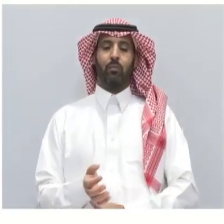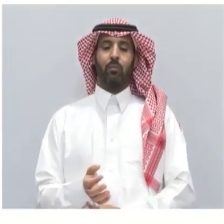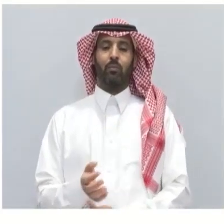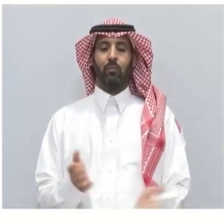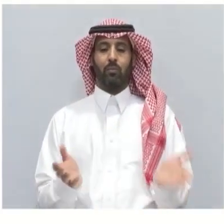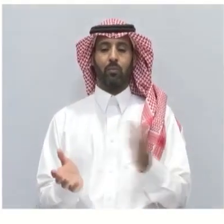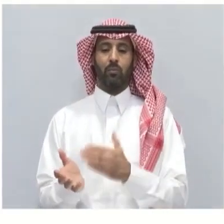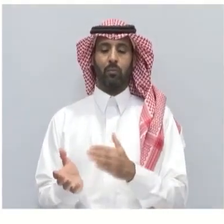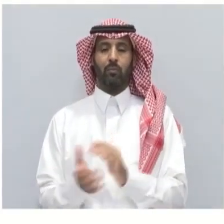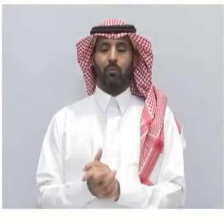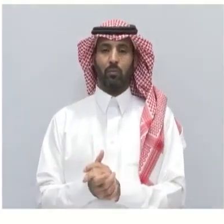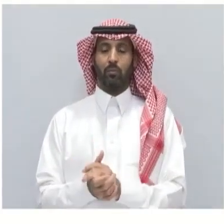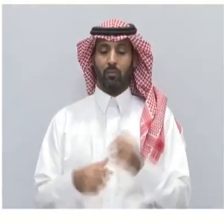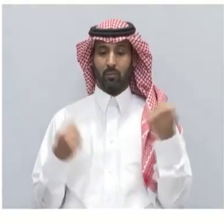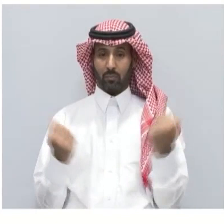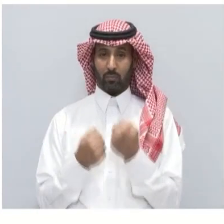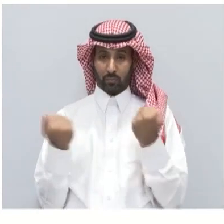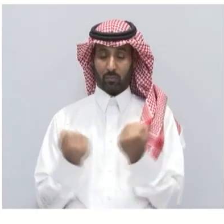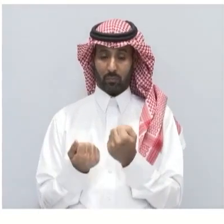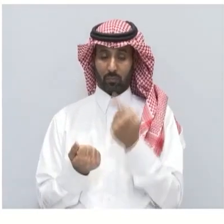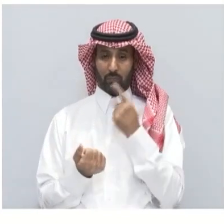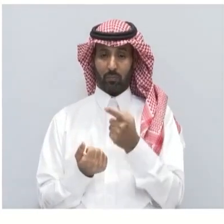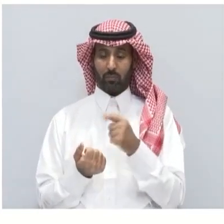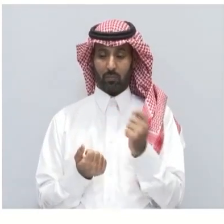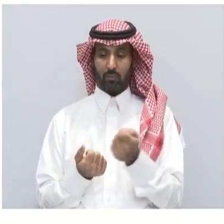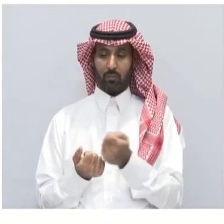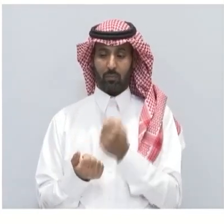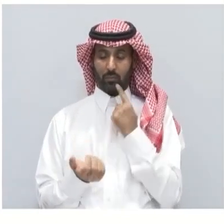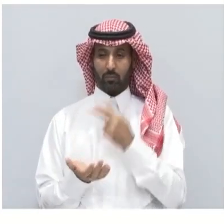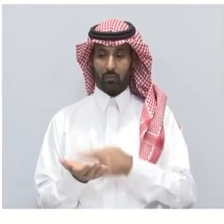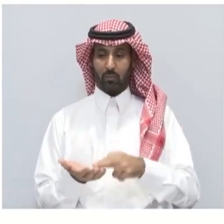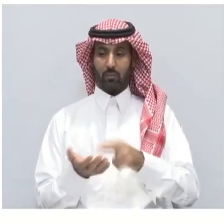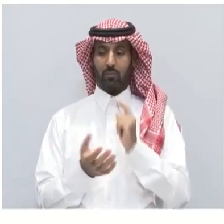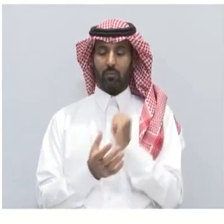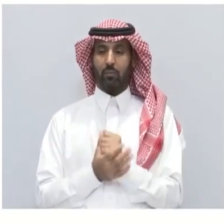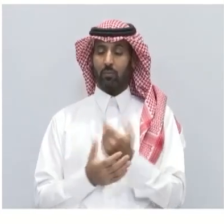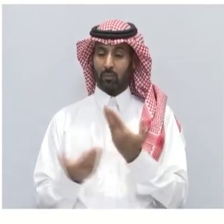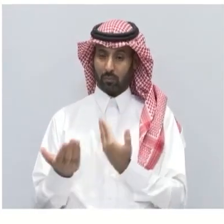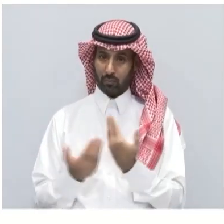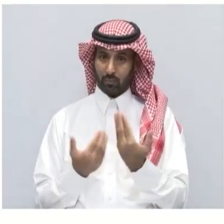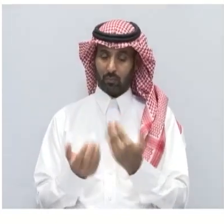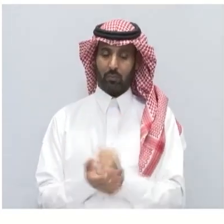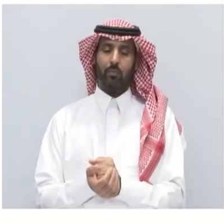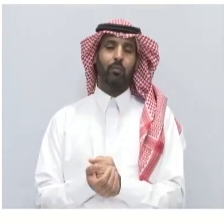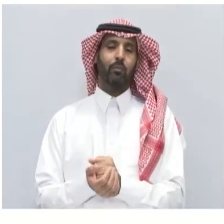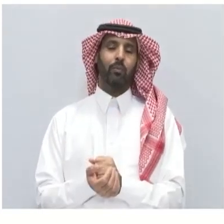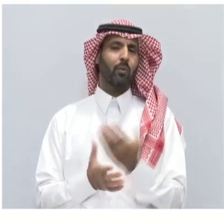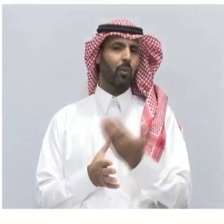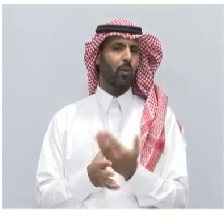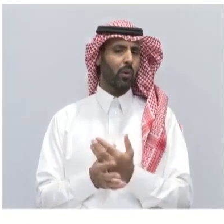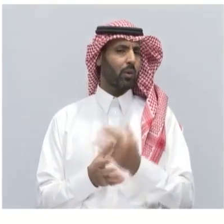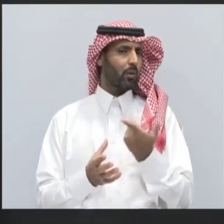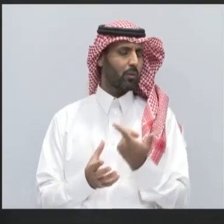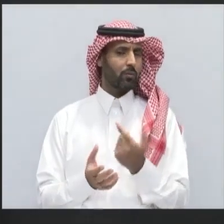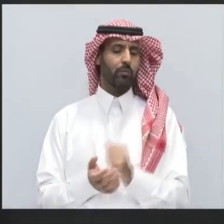to the next exercise here. Write if you would call or text message in each situation and give a reason. Of